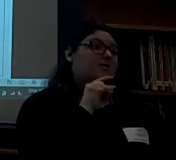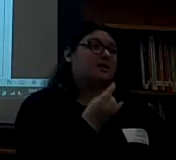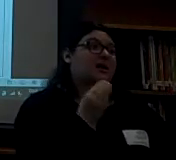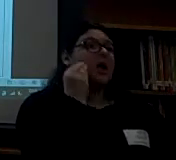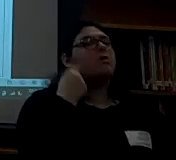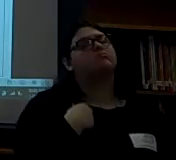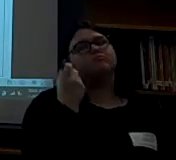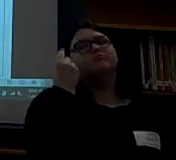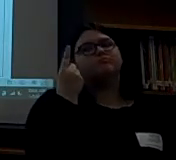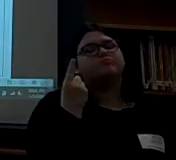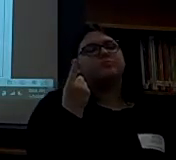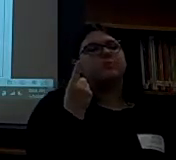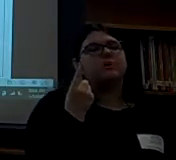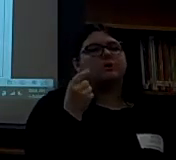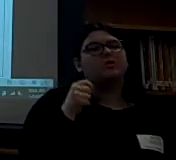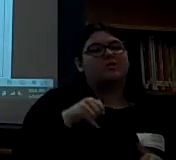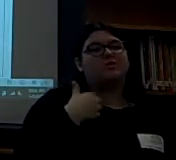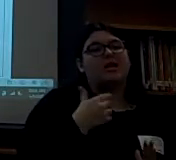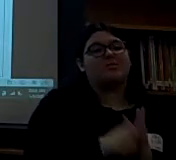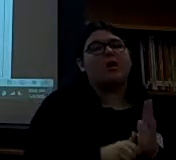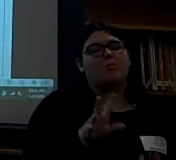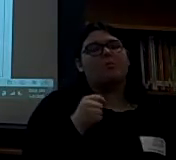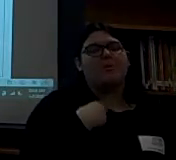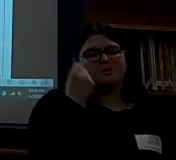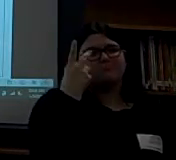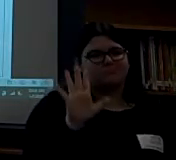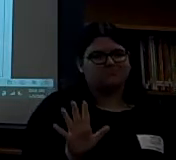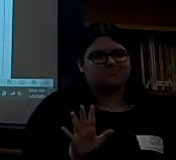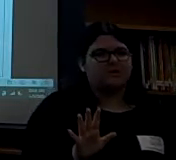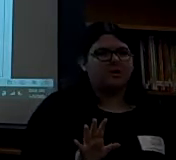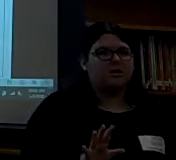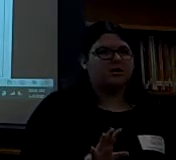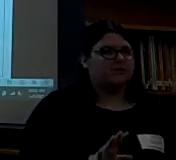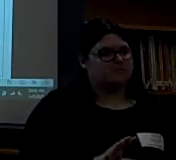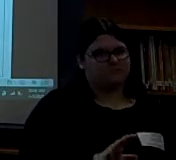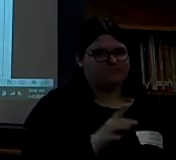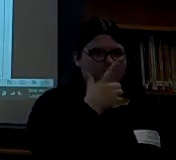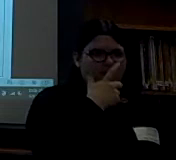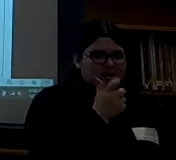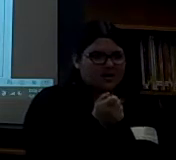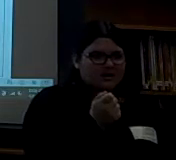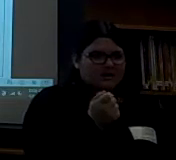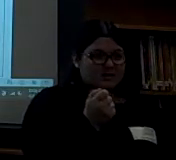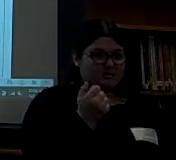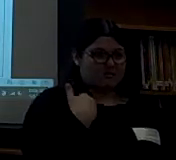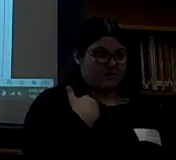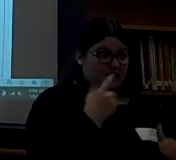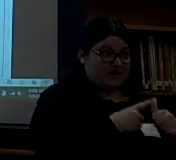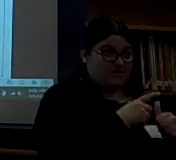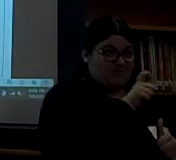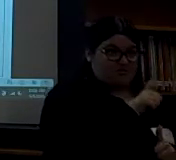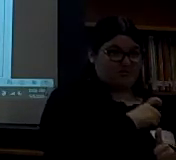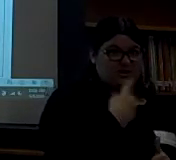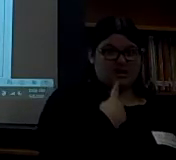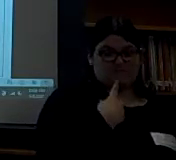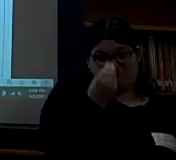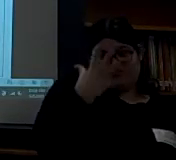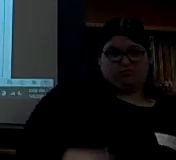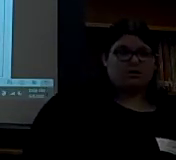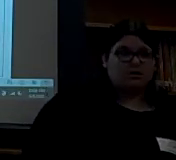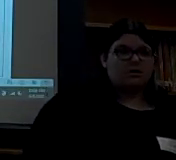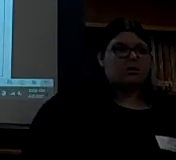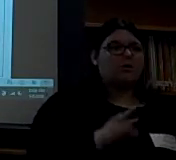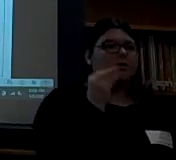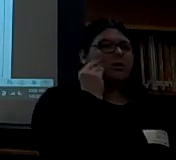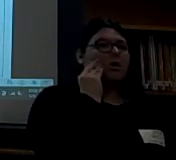I totally get it. You still have a ticket, but I totally get it. What's interesting is, if we had that first police officer, when you go home